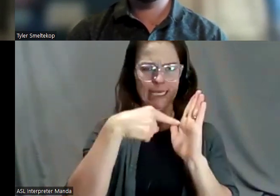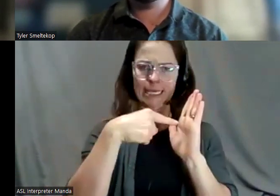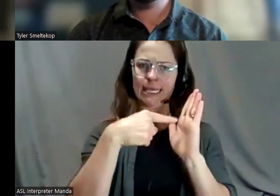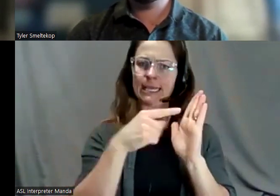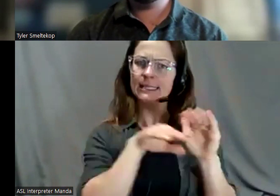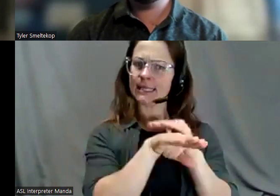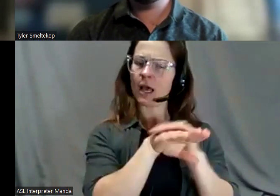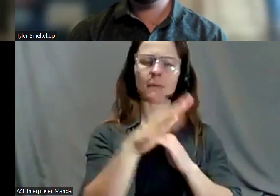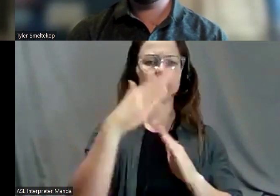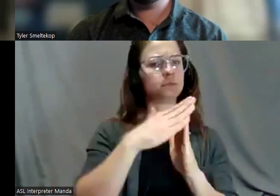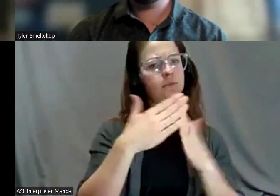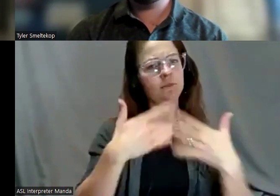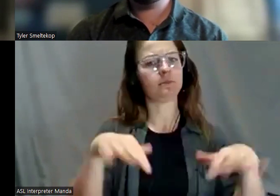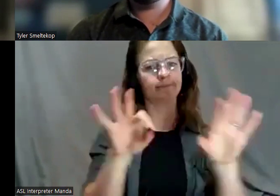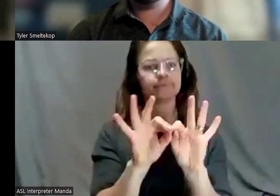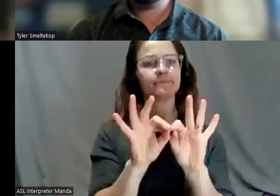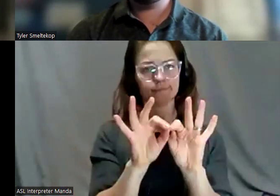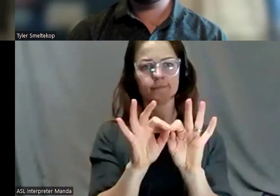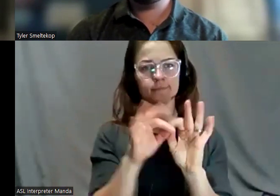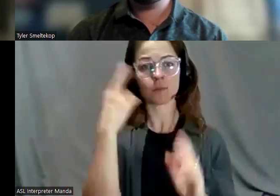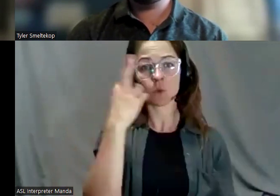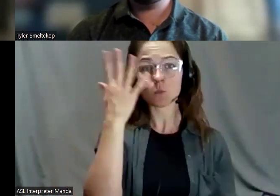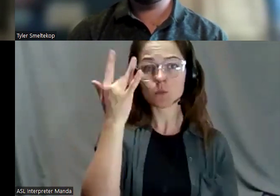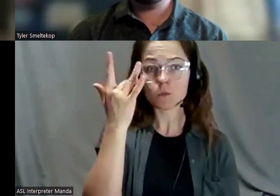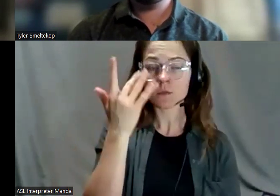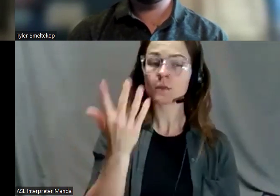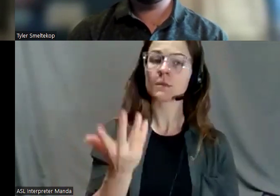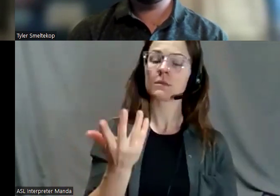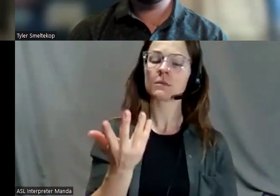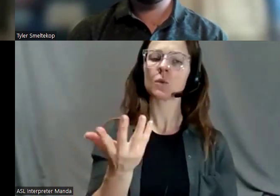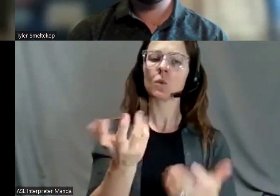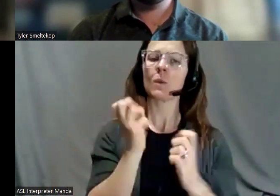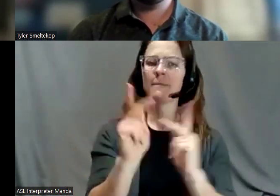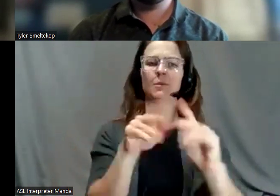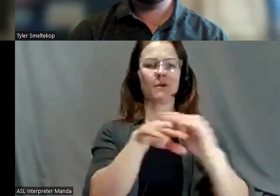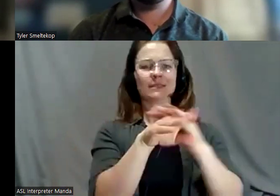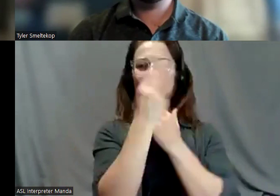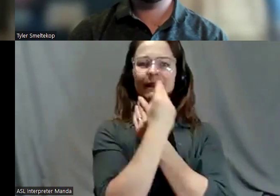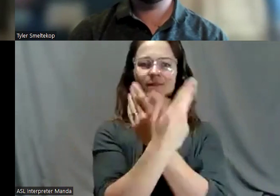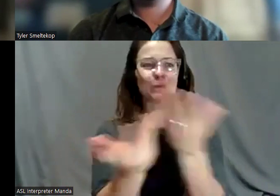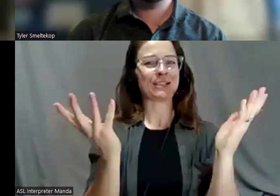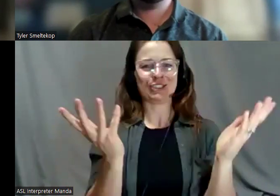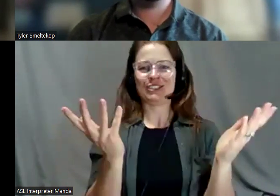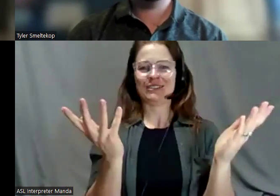important so that people can access information. And I